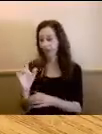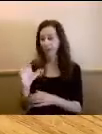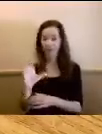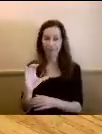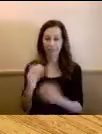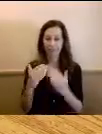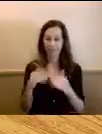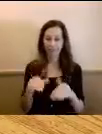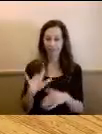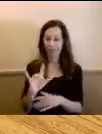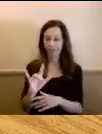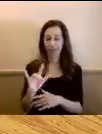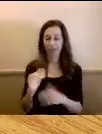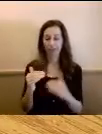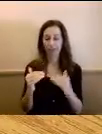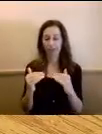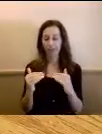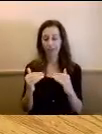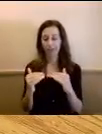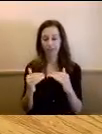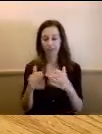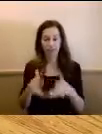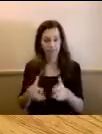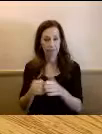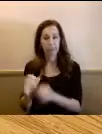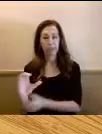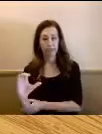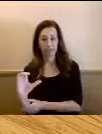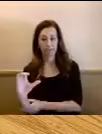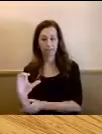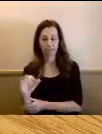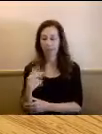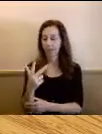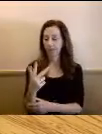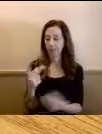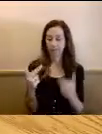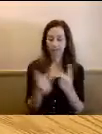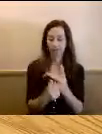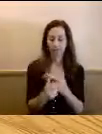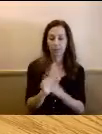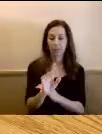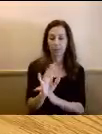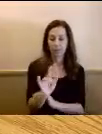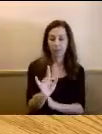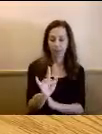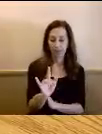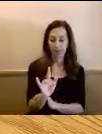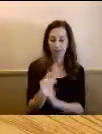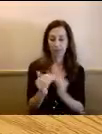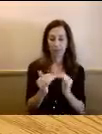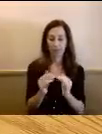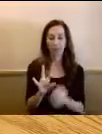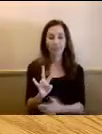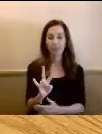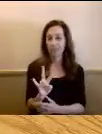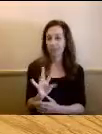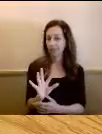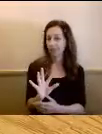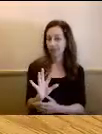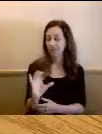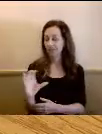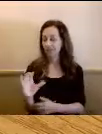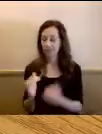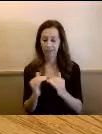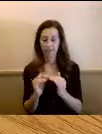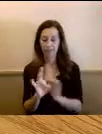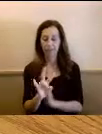25c divided by 25 will leave you with c. And 3 times 25 is 75, so